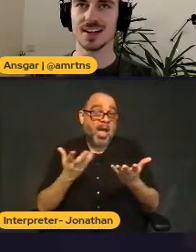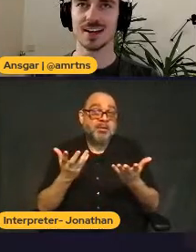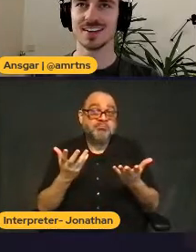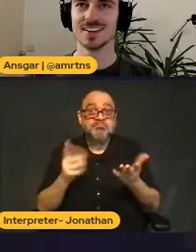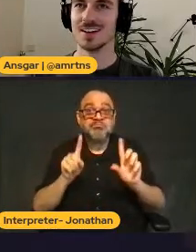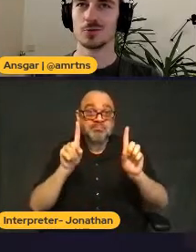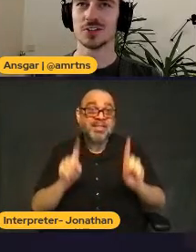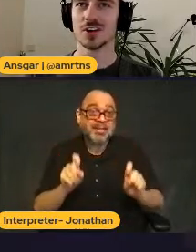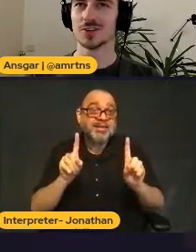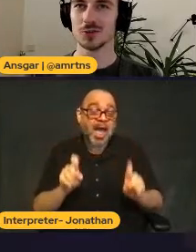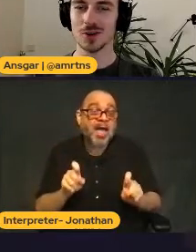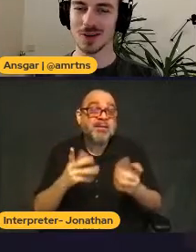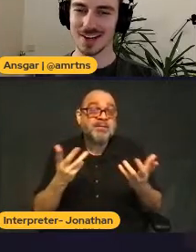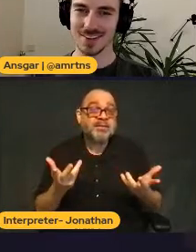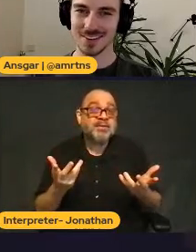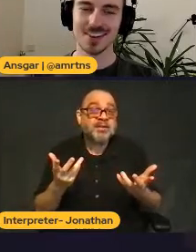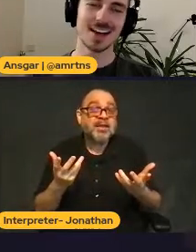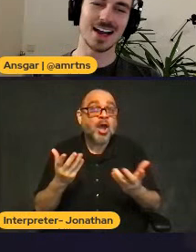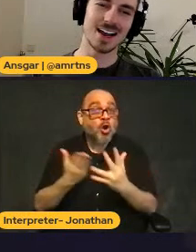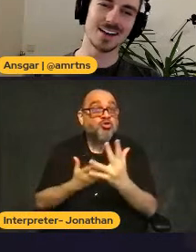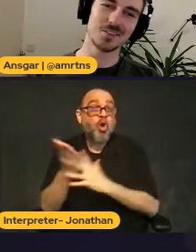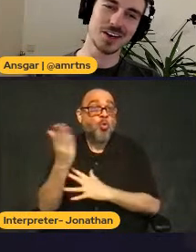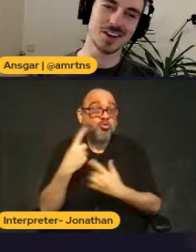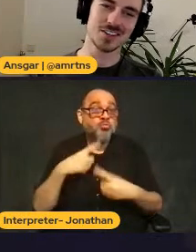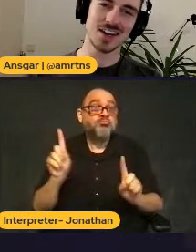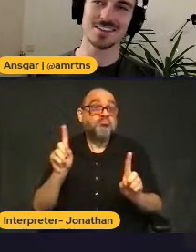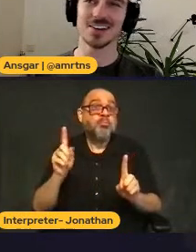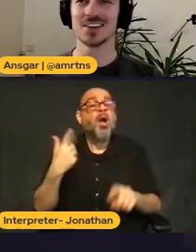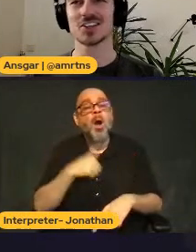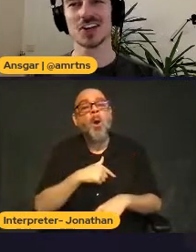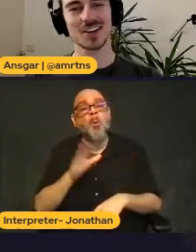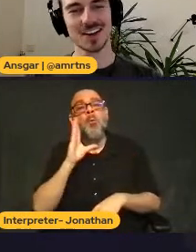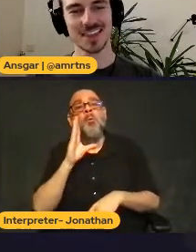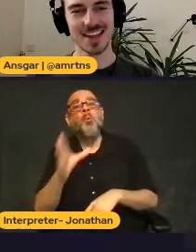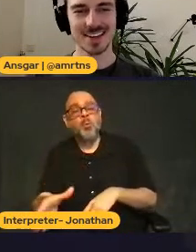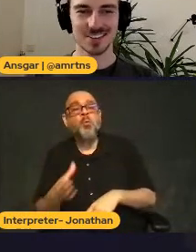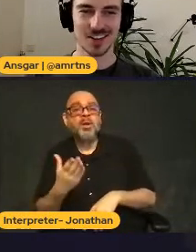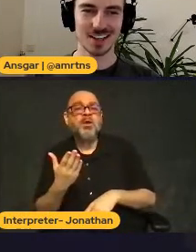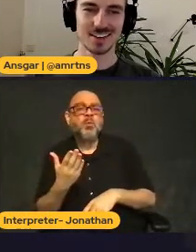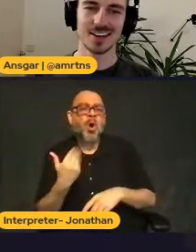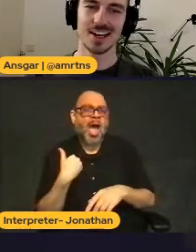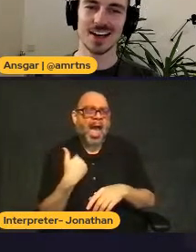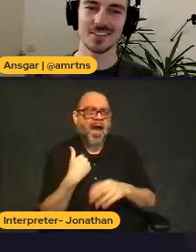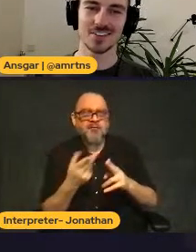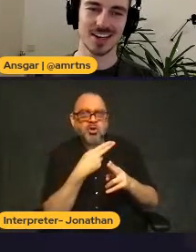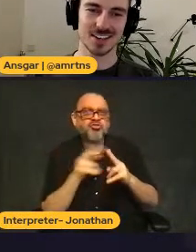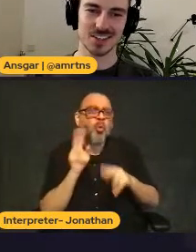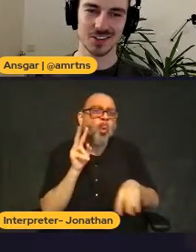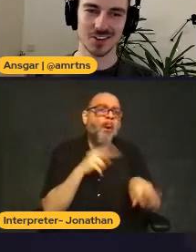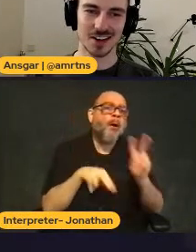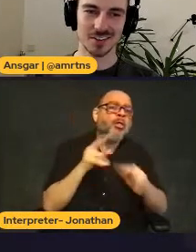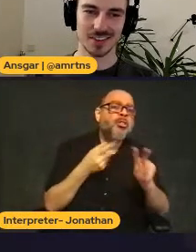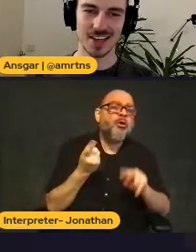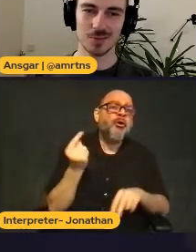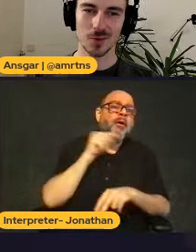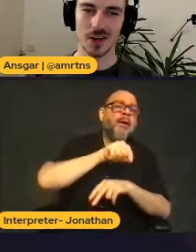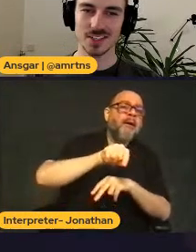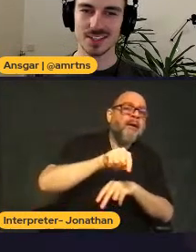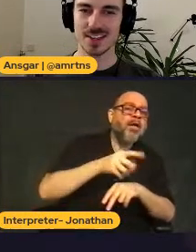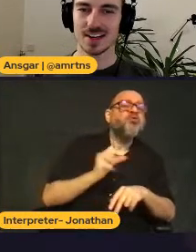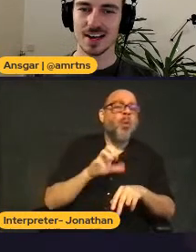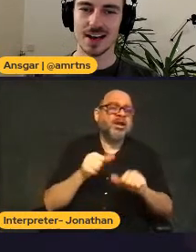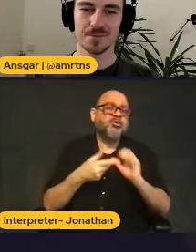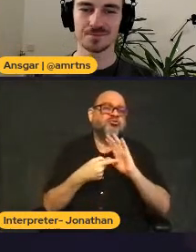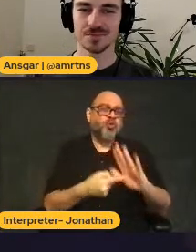says return true or whatever, we're going to have a short look at that as well. And so I can show you how that